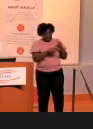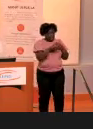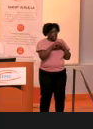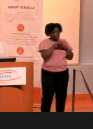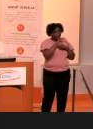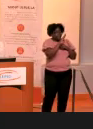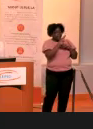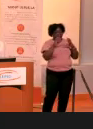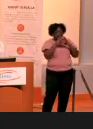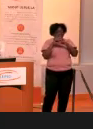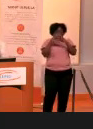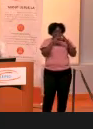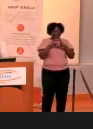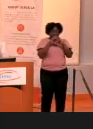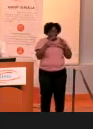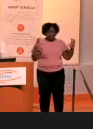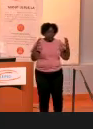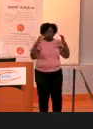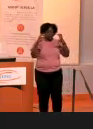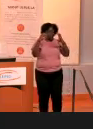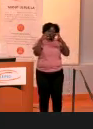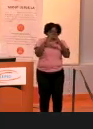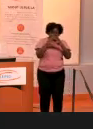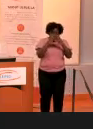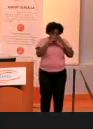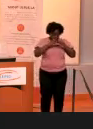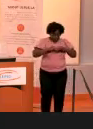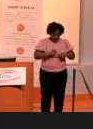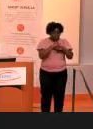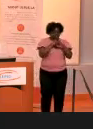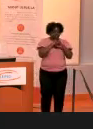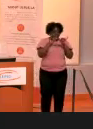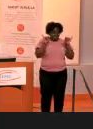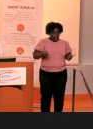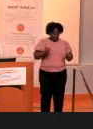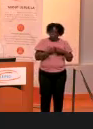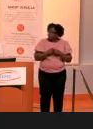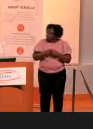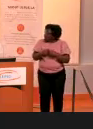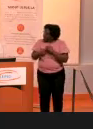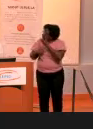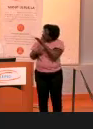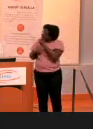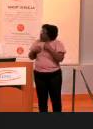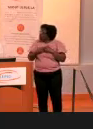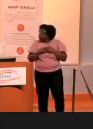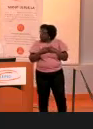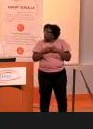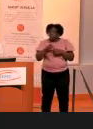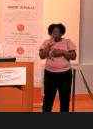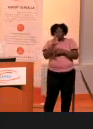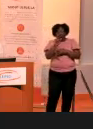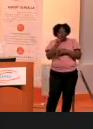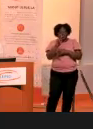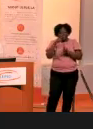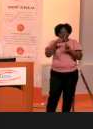cells, combine to make the components of our immune system. So the rationale for developing CAR T cells